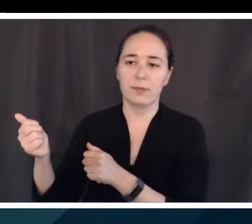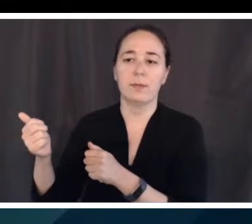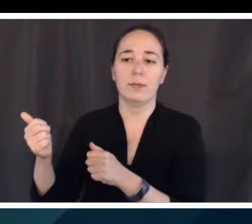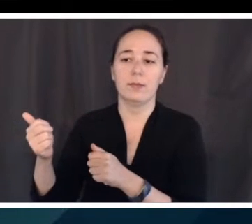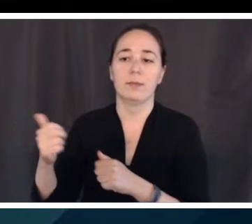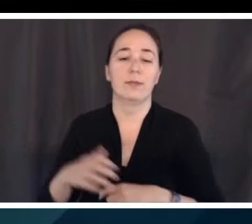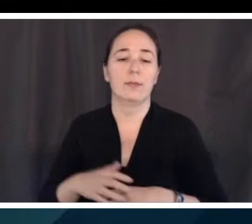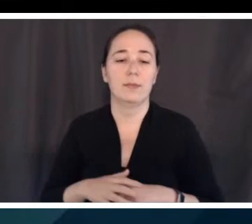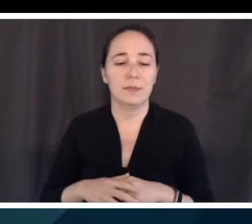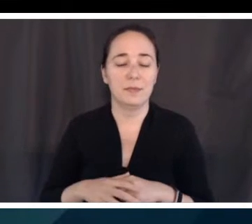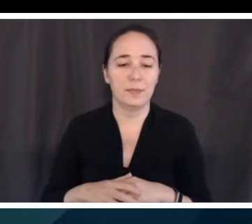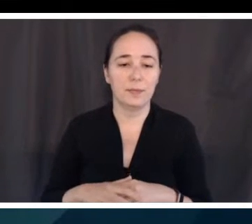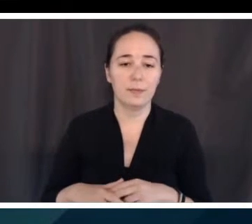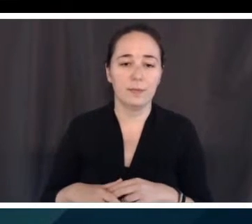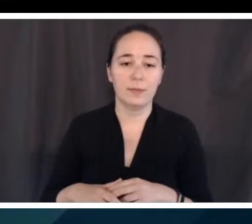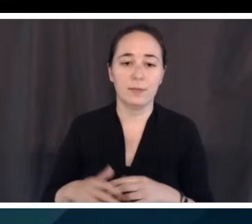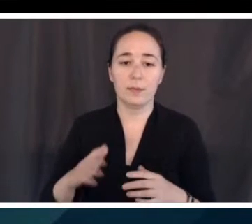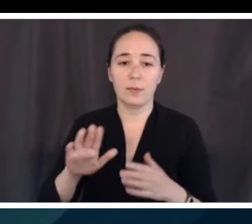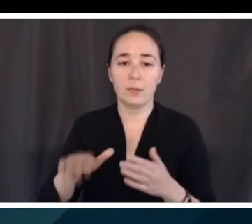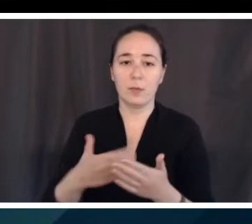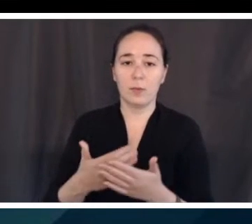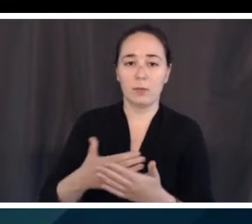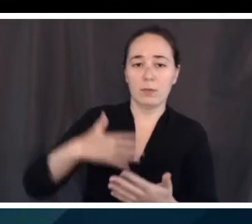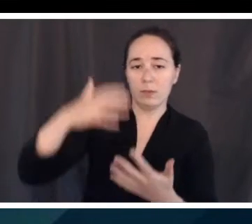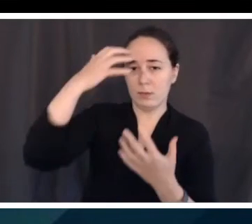Or look back on my memories